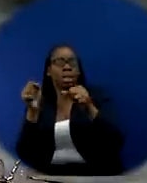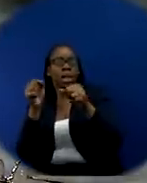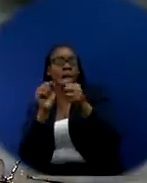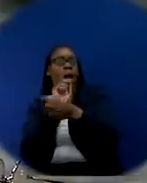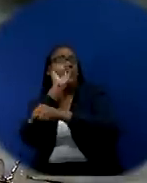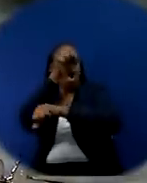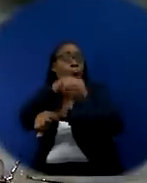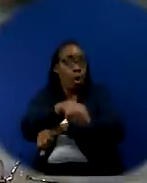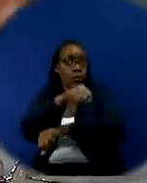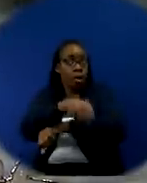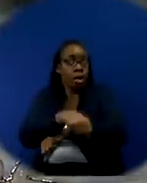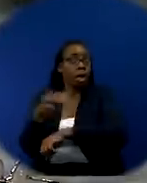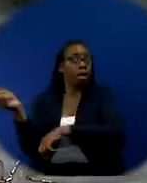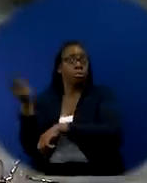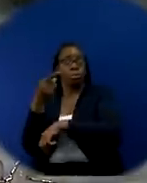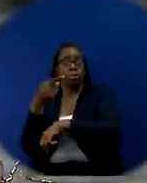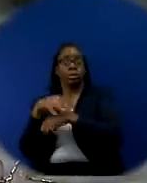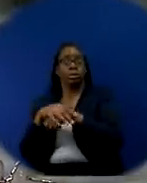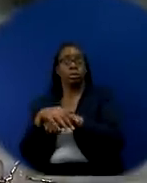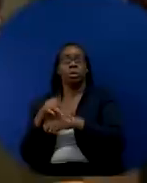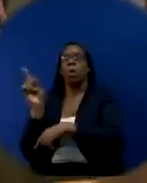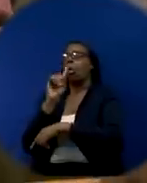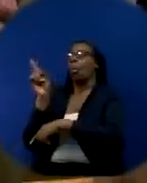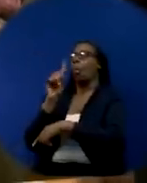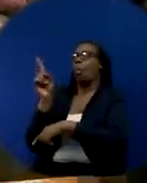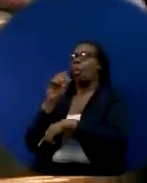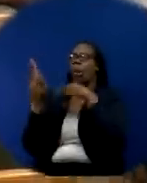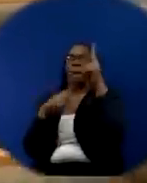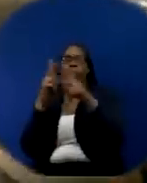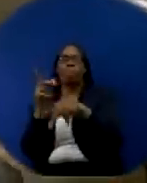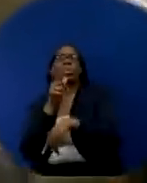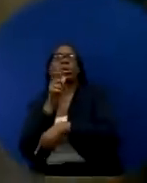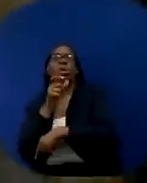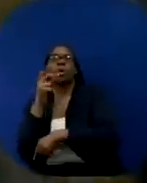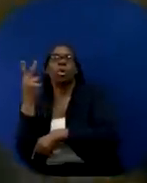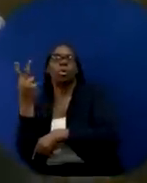Where are the people in here who've seen God work?